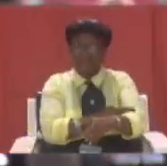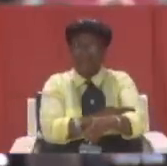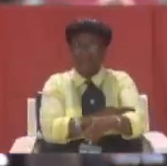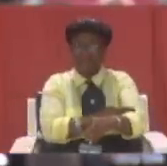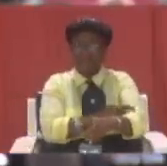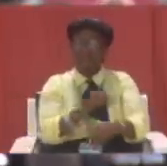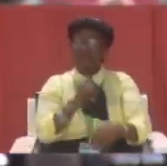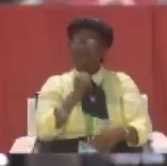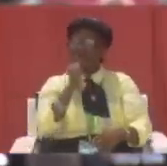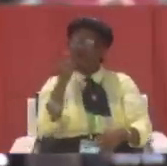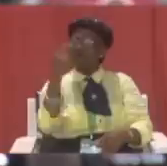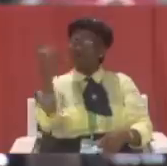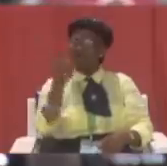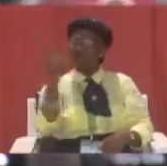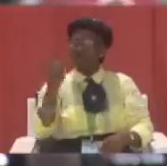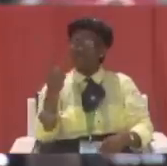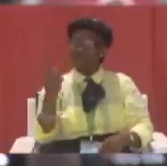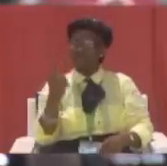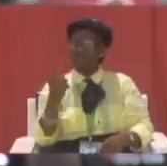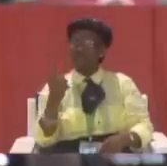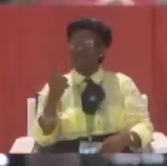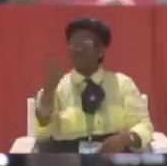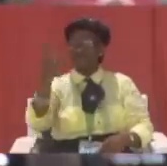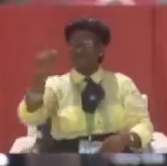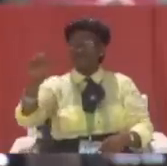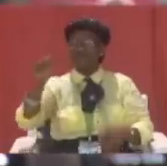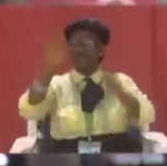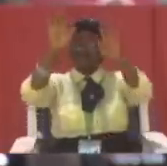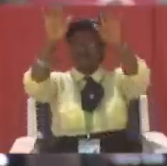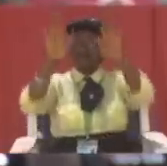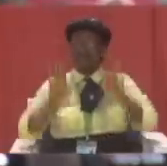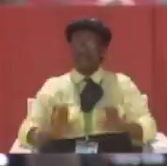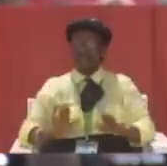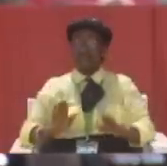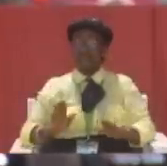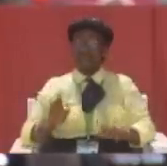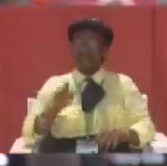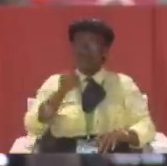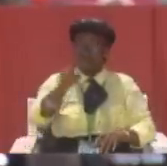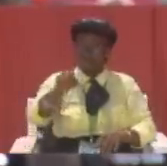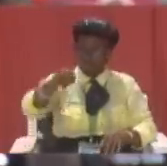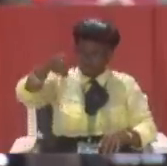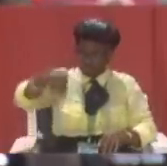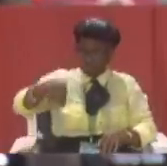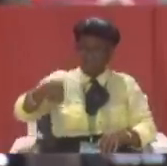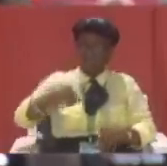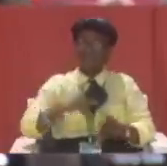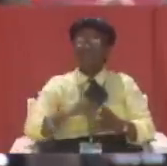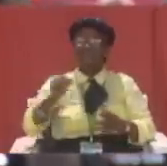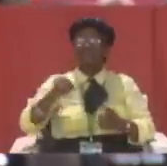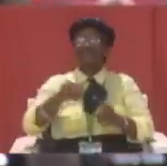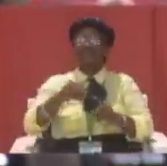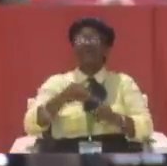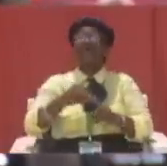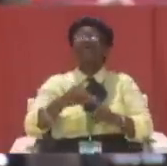Not only is the miracle unique, it is unique forever.